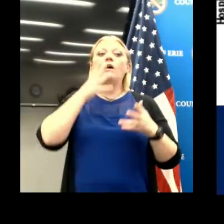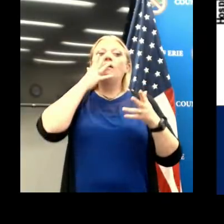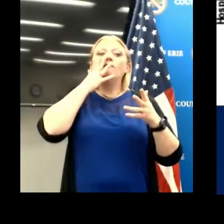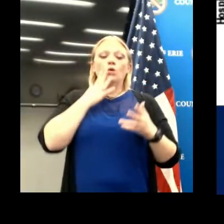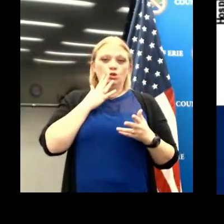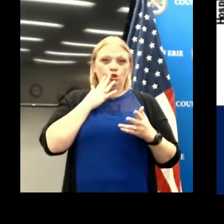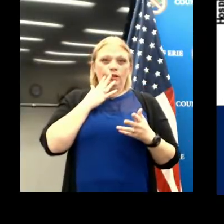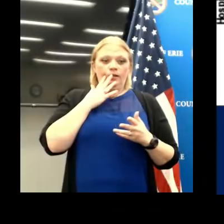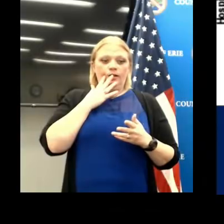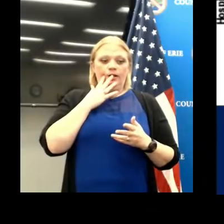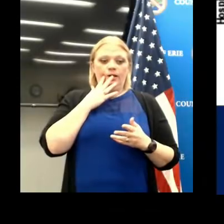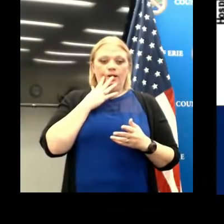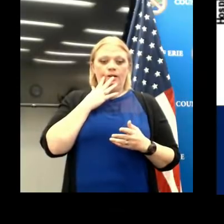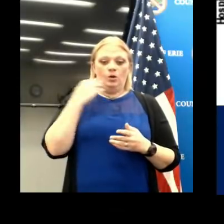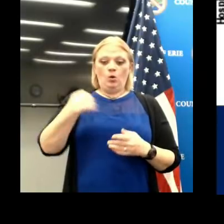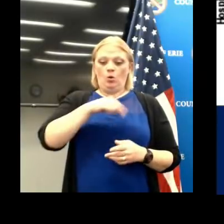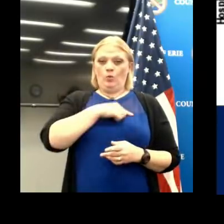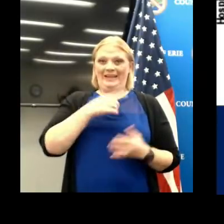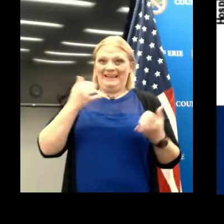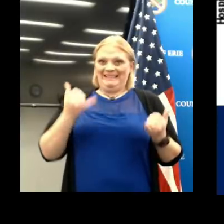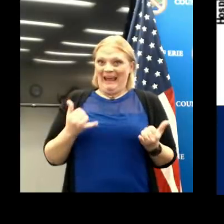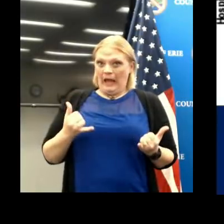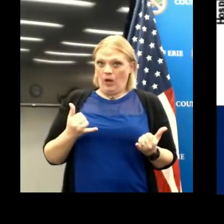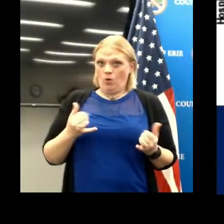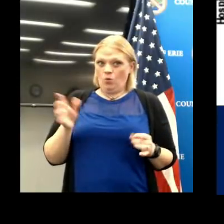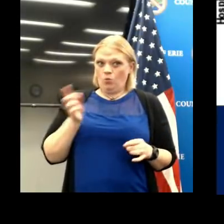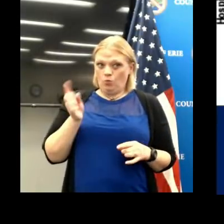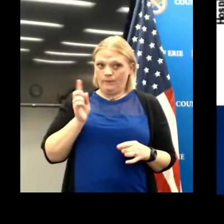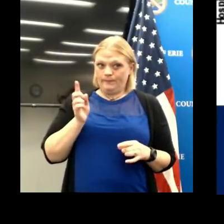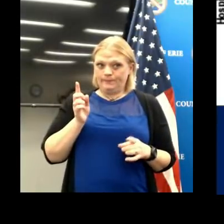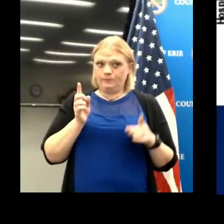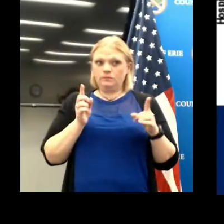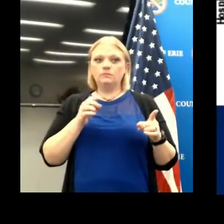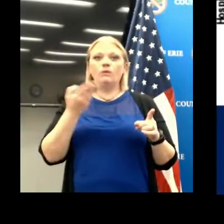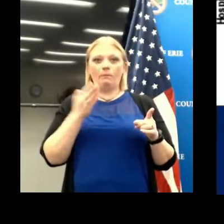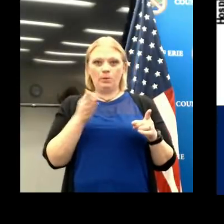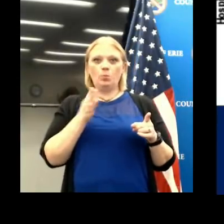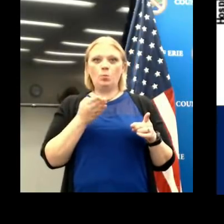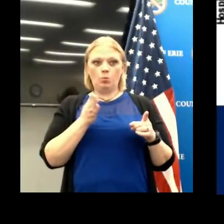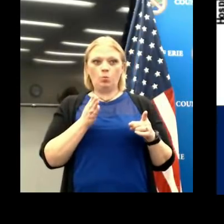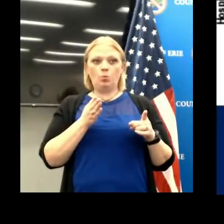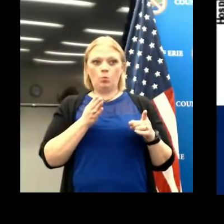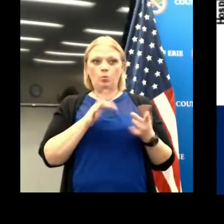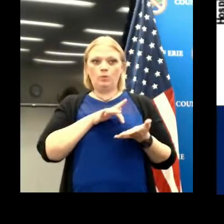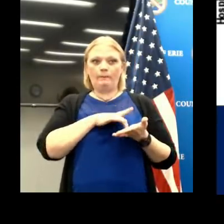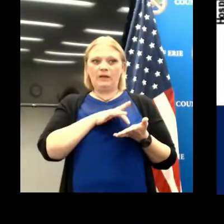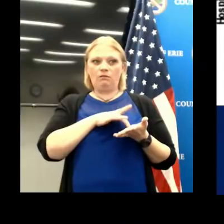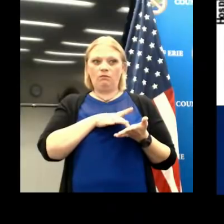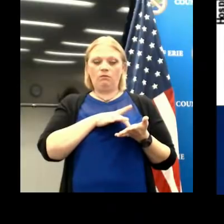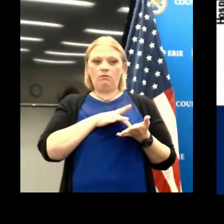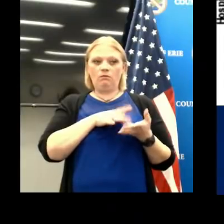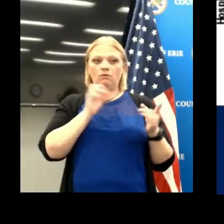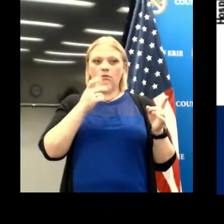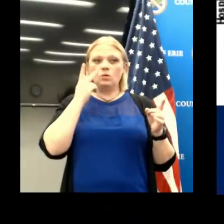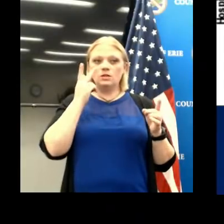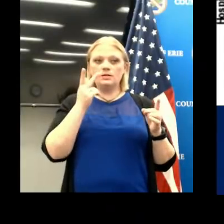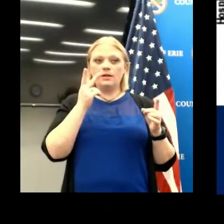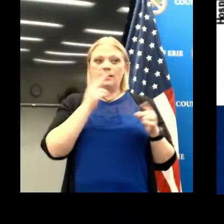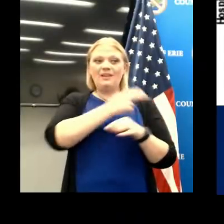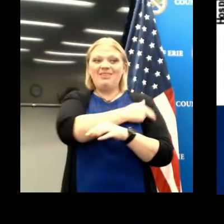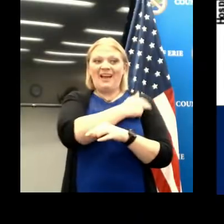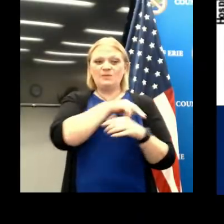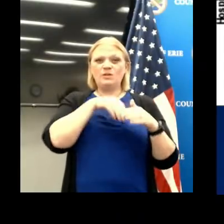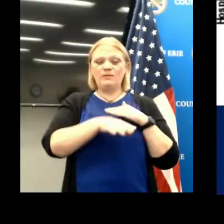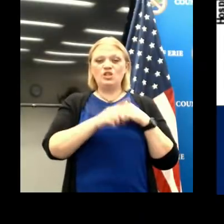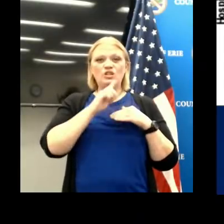are now is, again, with the blue dotted line, and you can see that the hospital admissions are exponentially increasing.